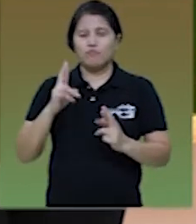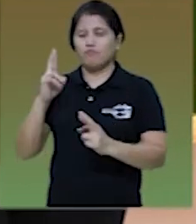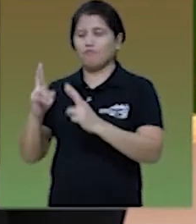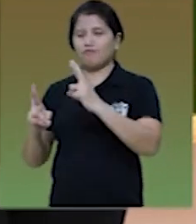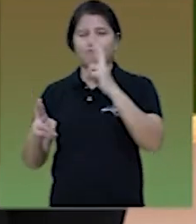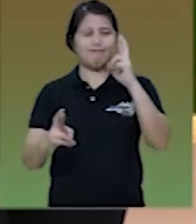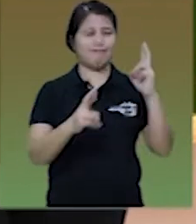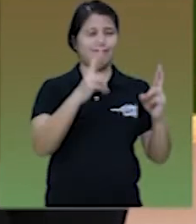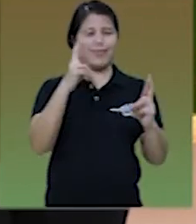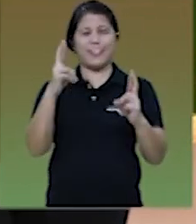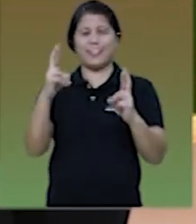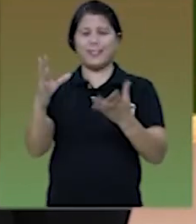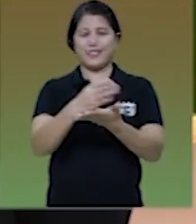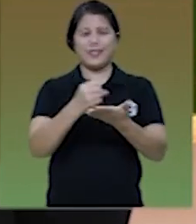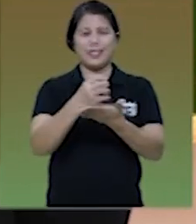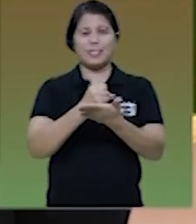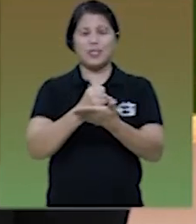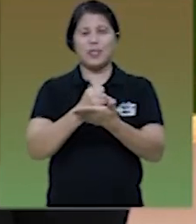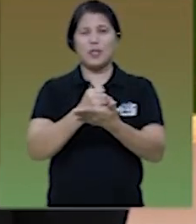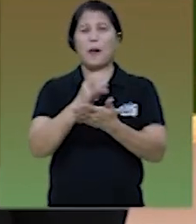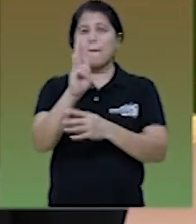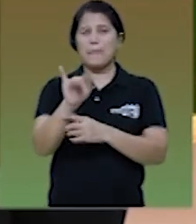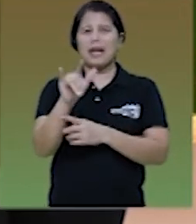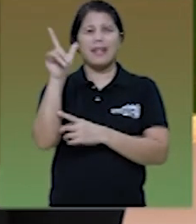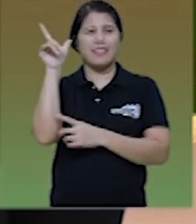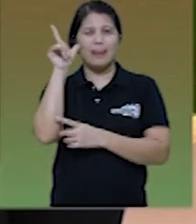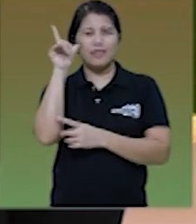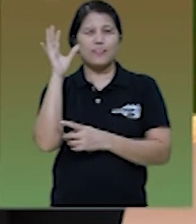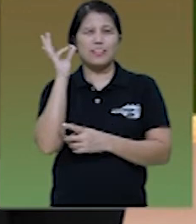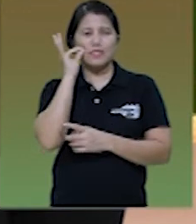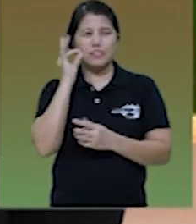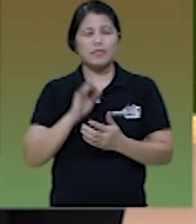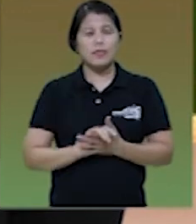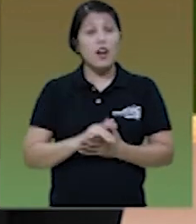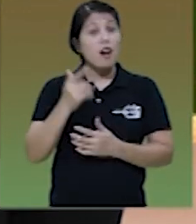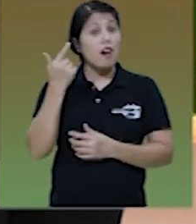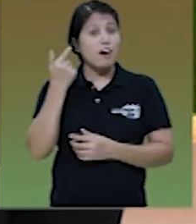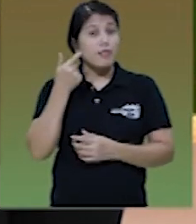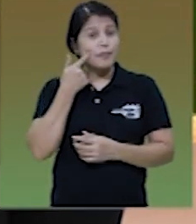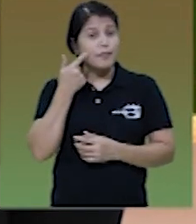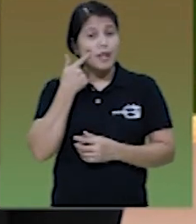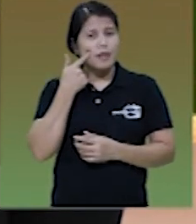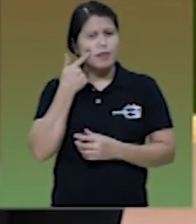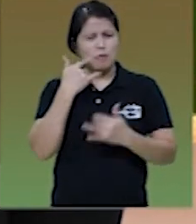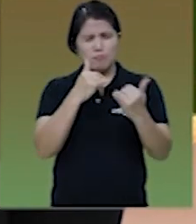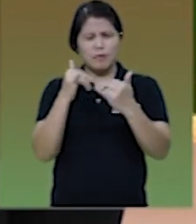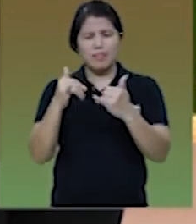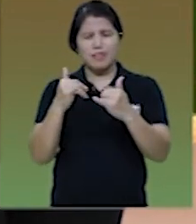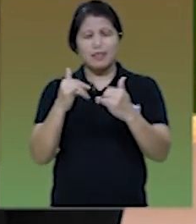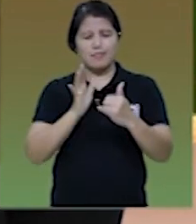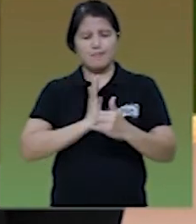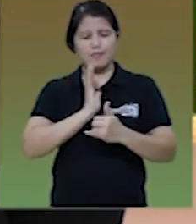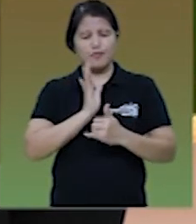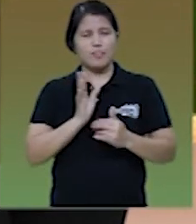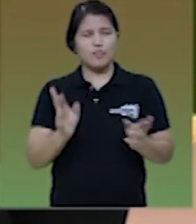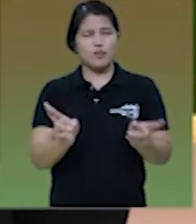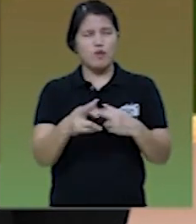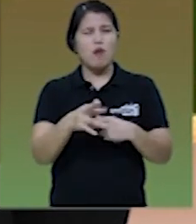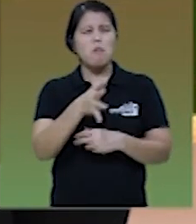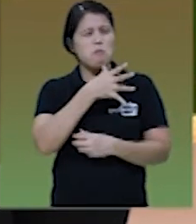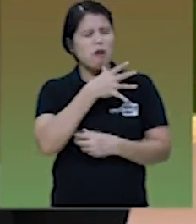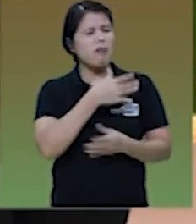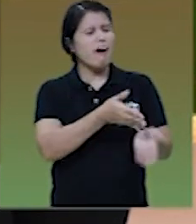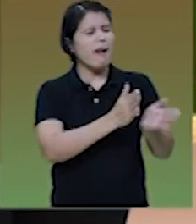Robot Collection by Leonard C. Feliciano. Greg was playing in the living room.